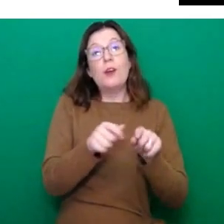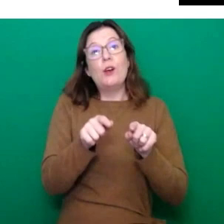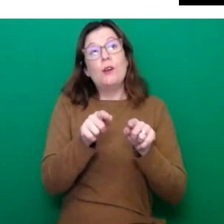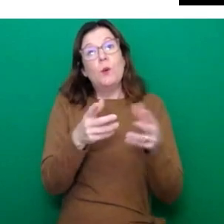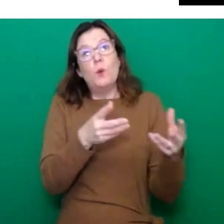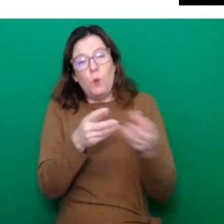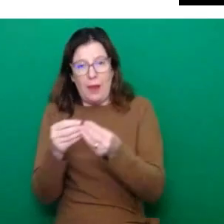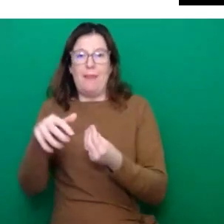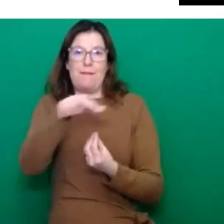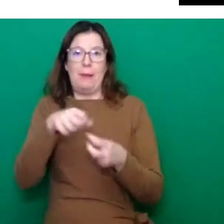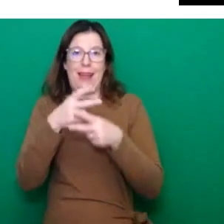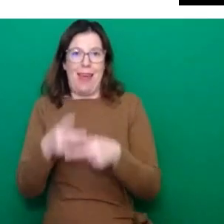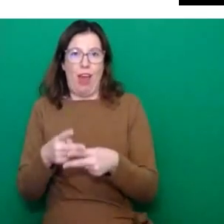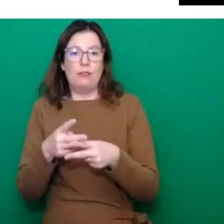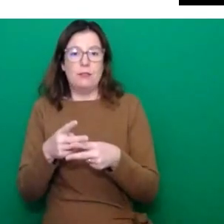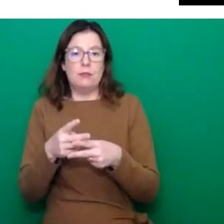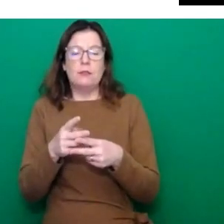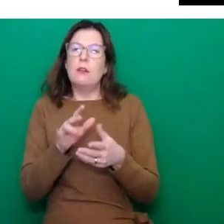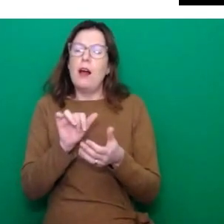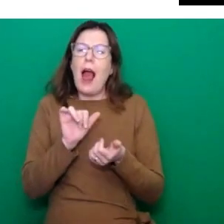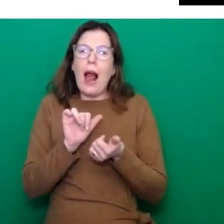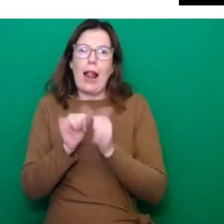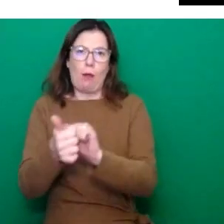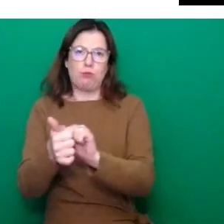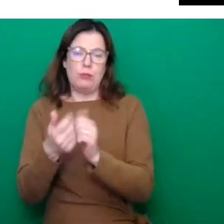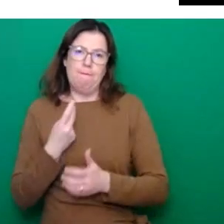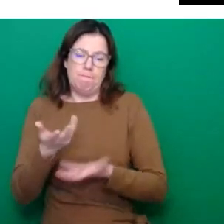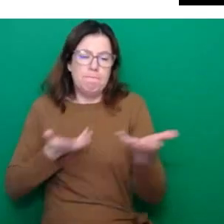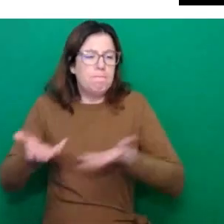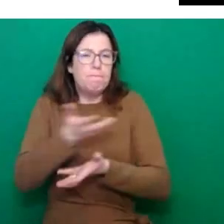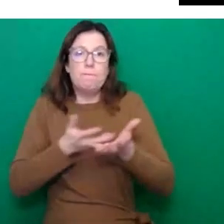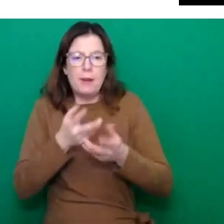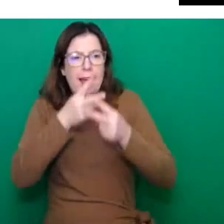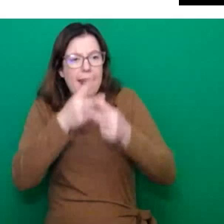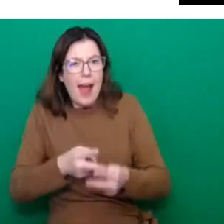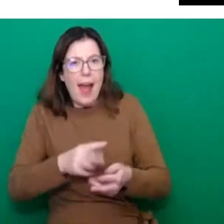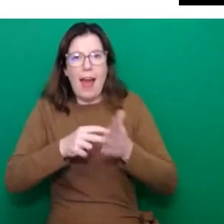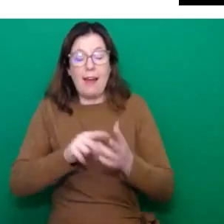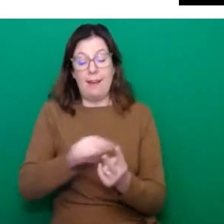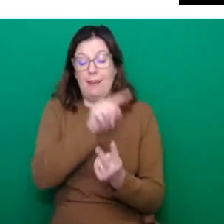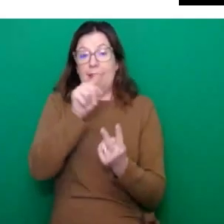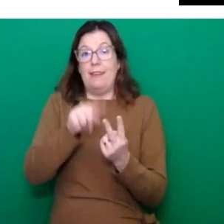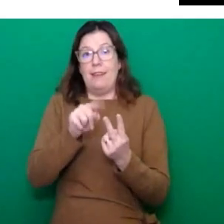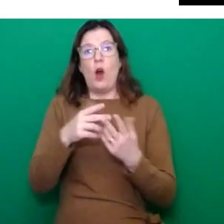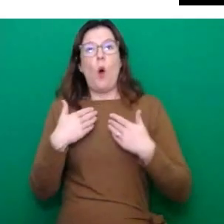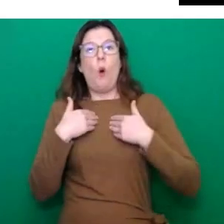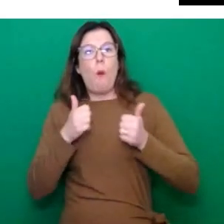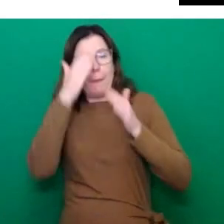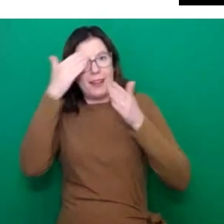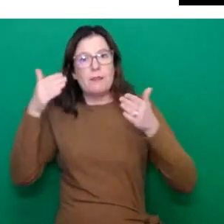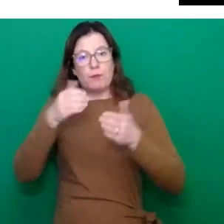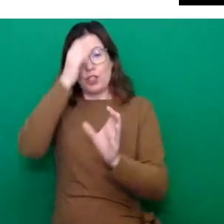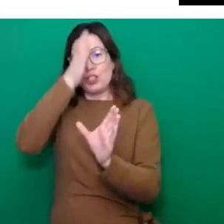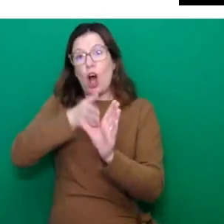and carers. So that should be collaboratively planning care. But also then delivering wellbeing focused